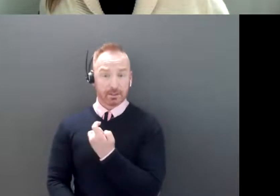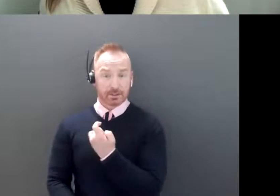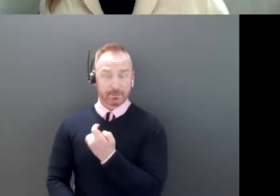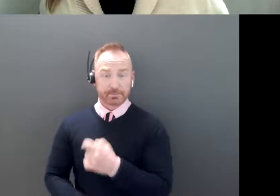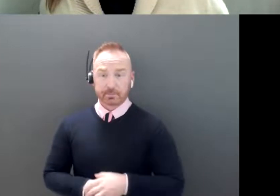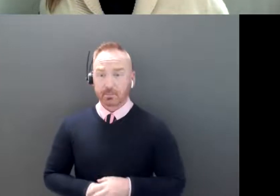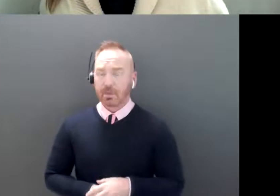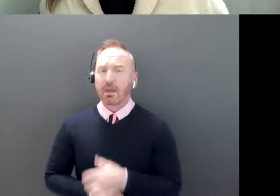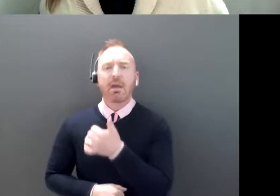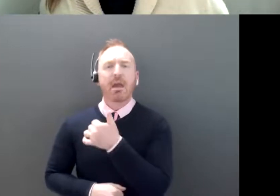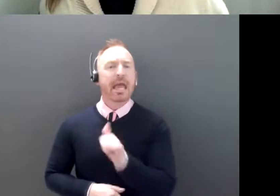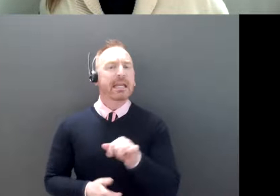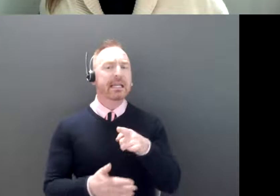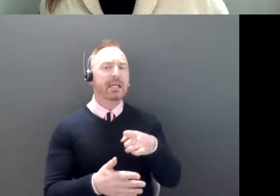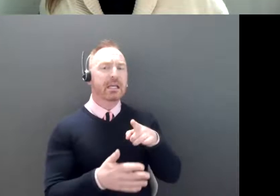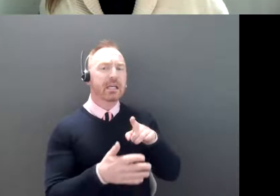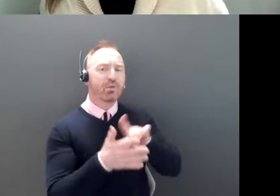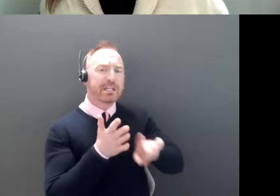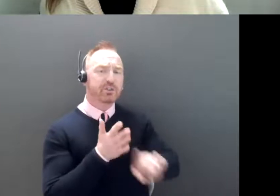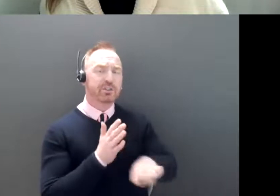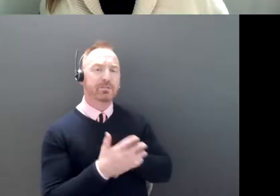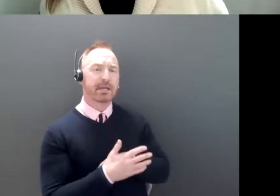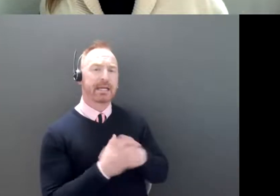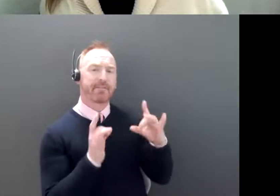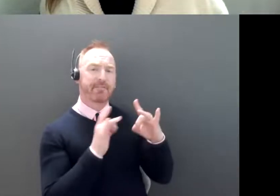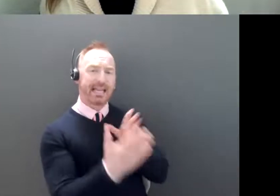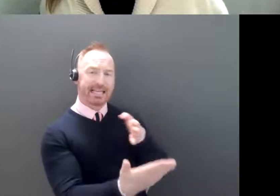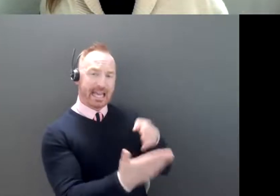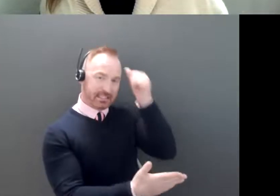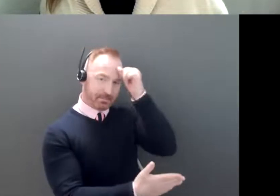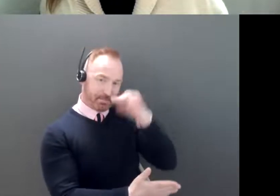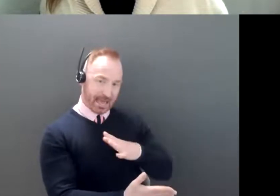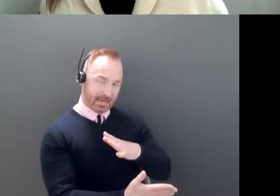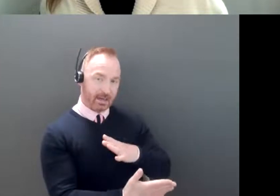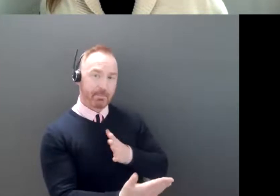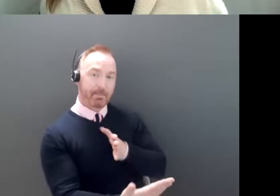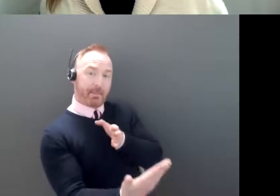any research regarding violence against men by women?